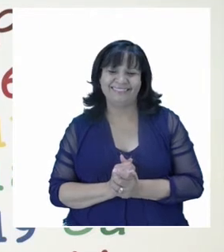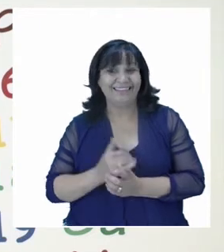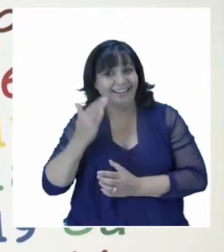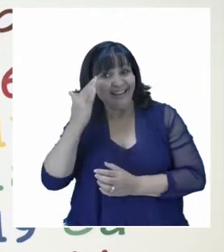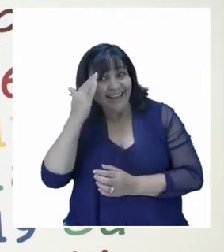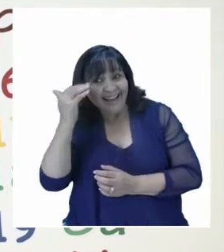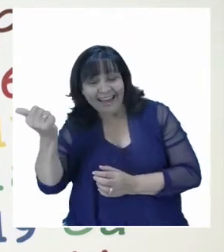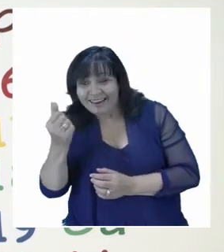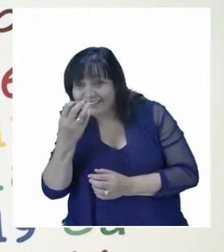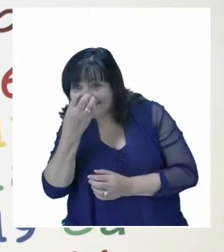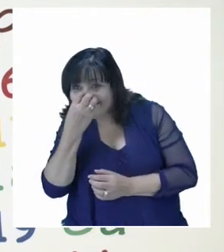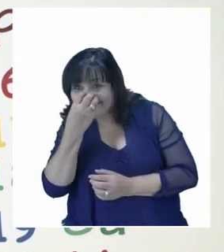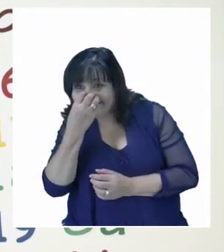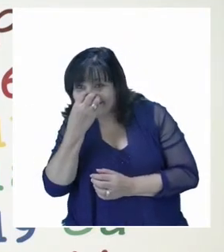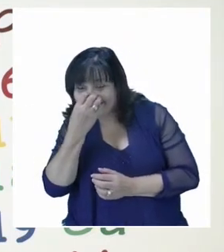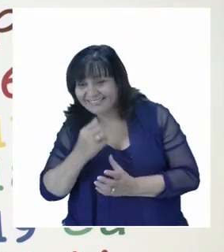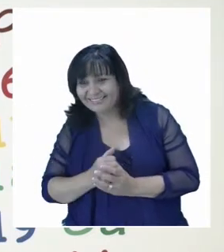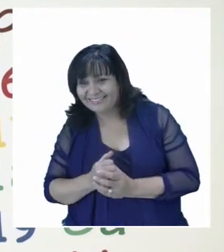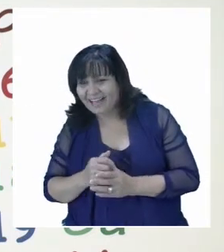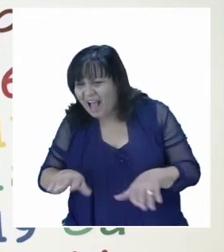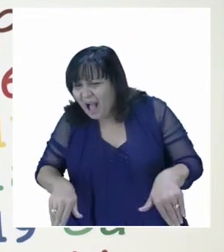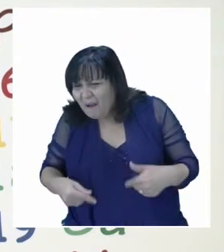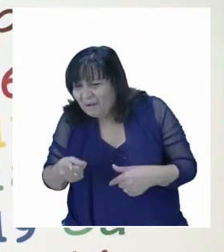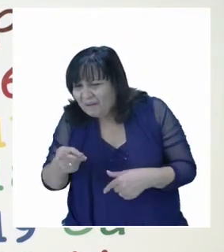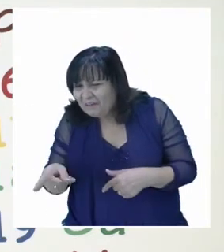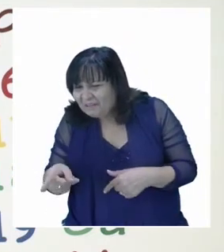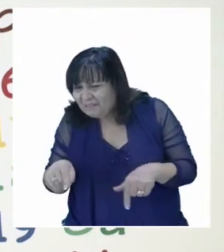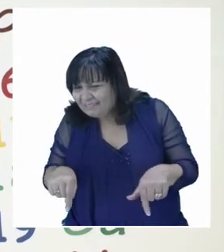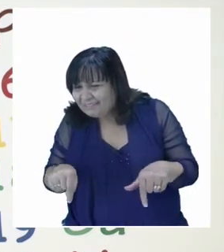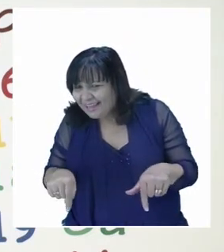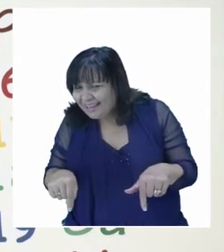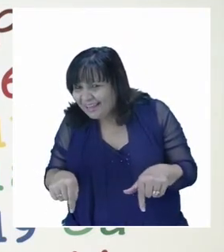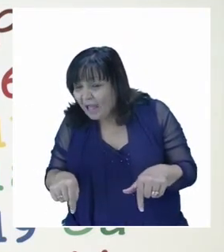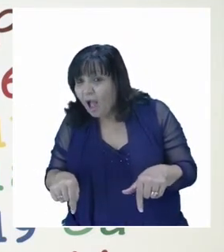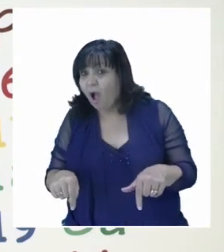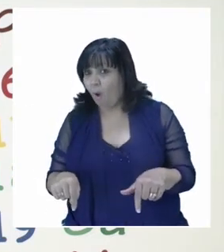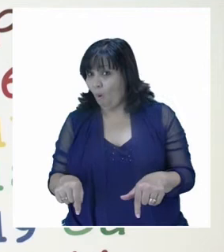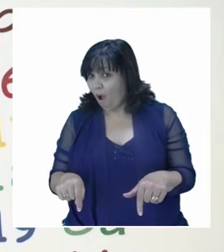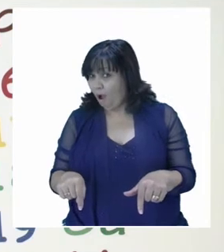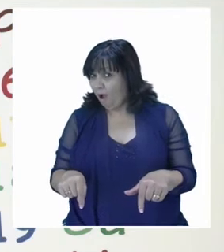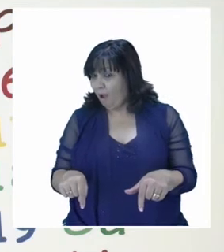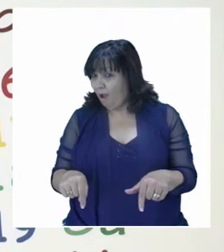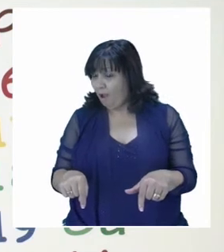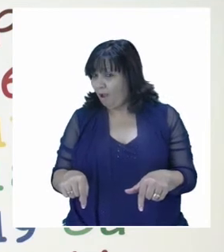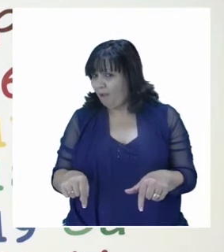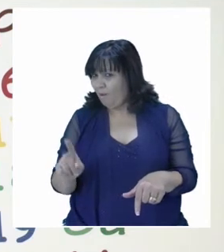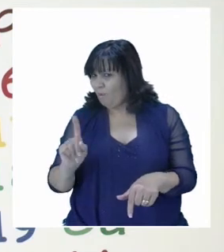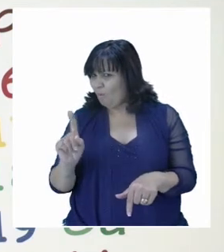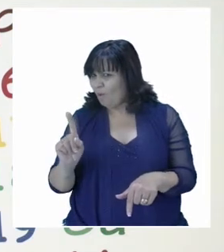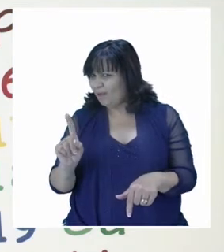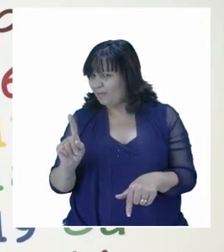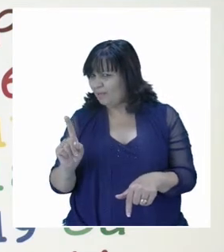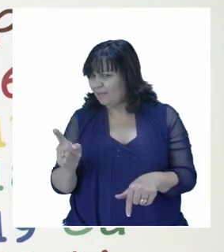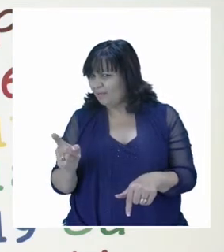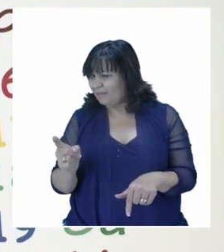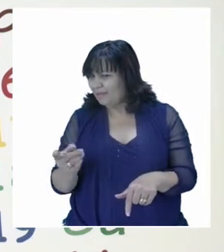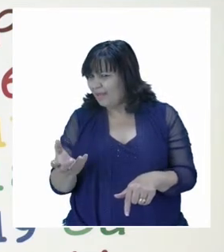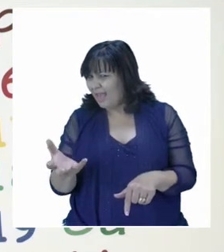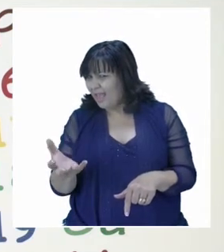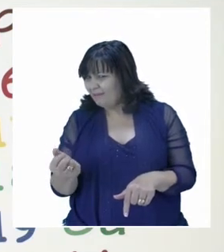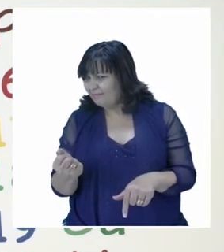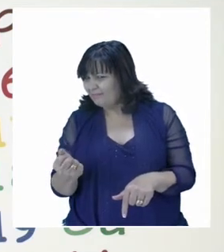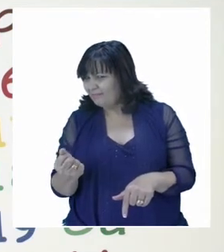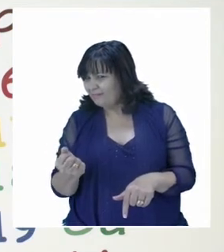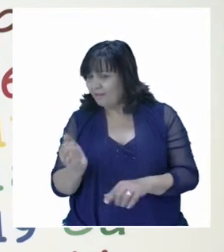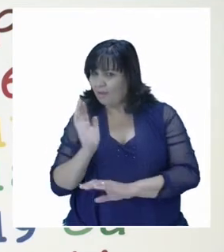Hello, Zashi. How are you today? Oh, wow. What's that? You have something for